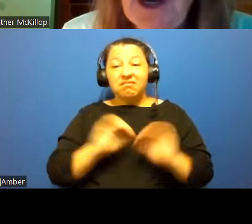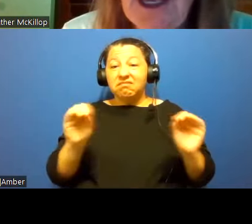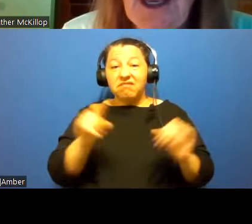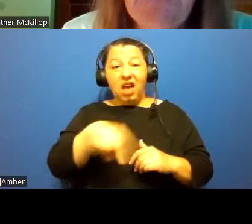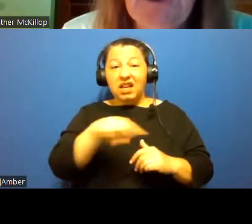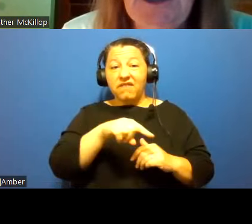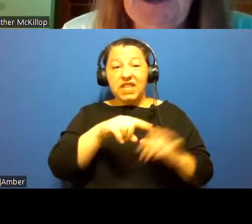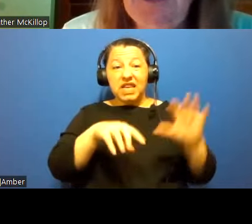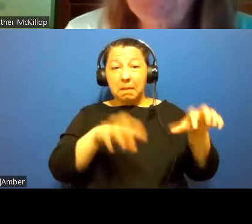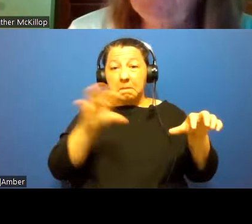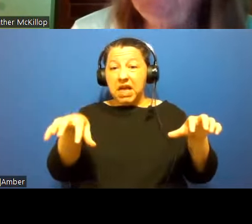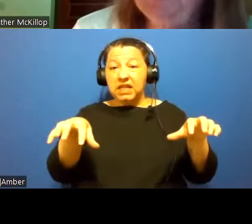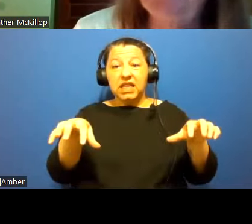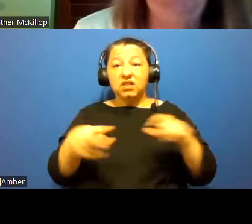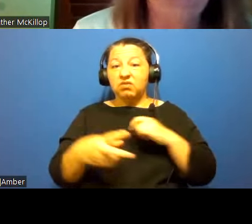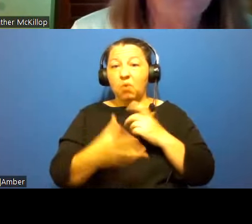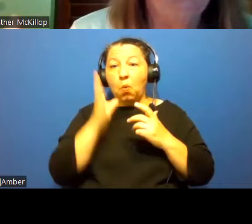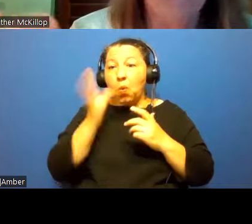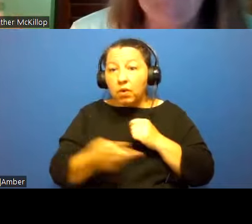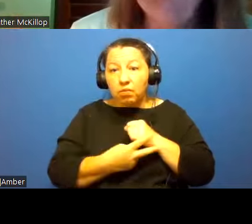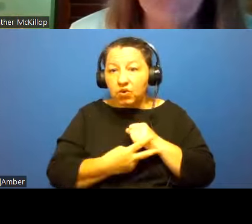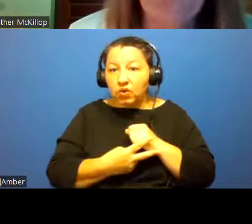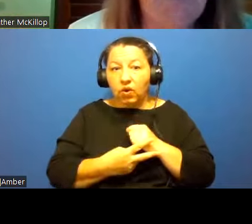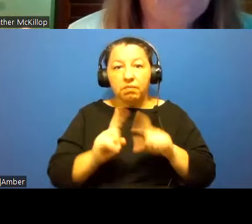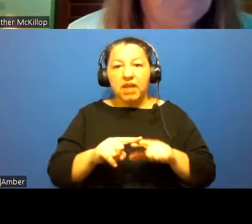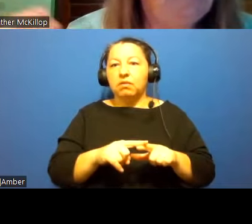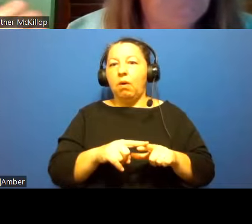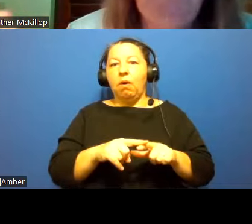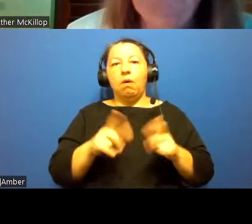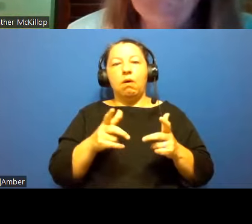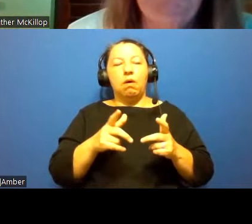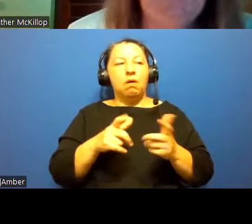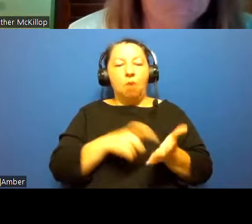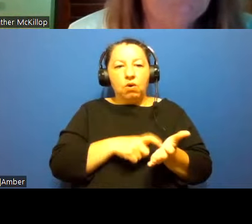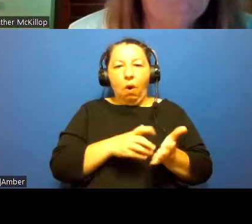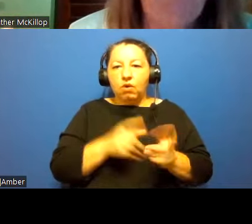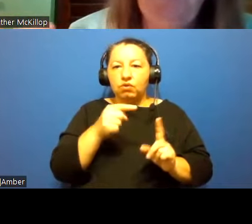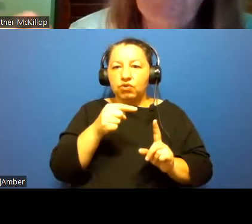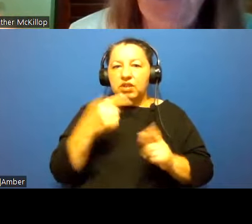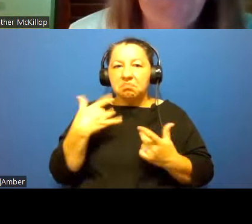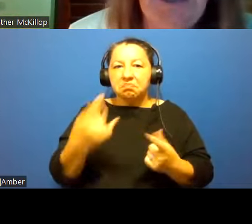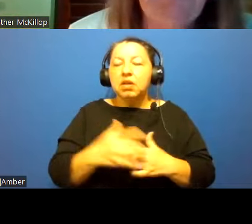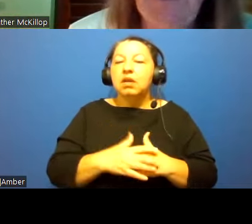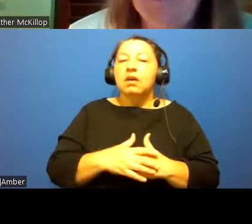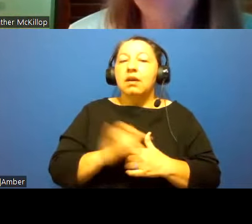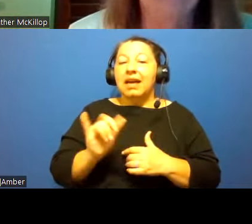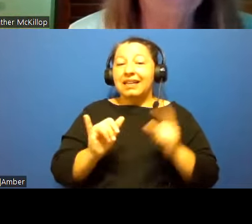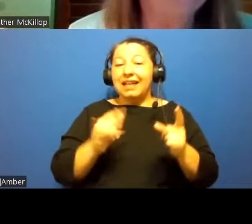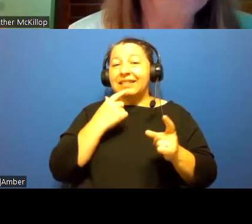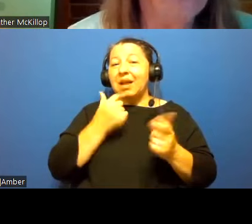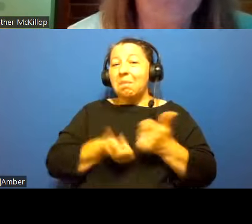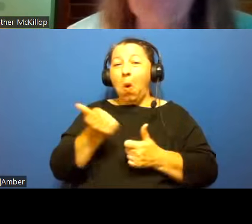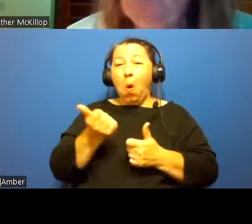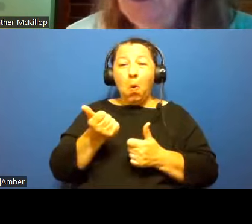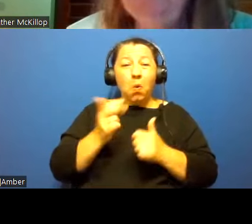preserve archaeologically. And so think about, as Haviland said, you know, most of the buildings were pole and thatch for